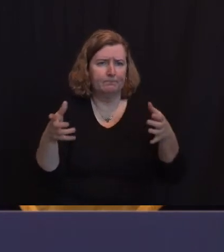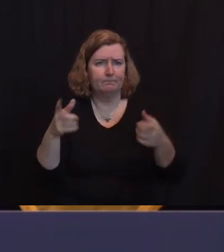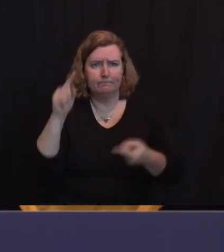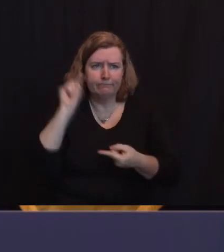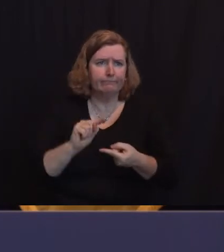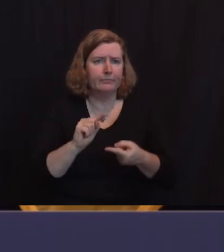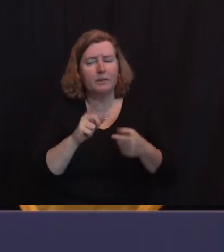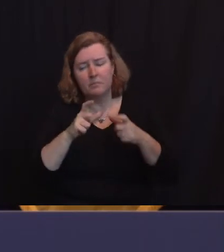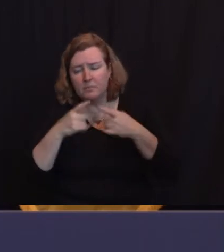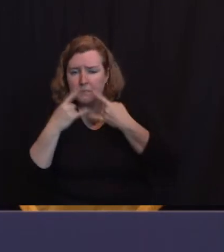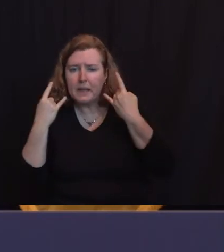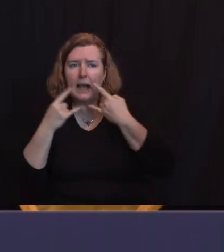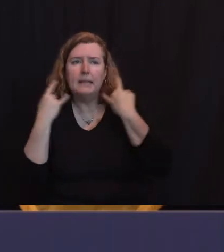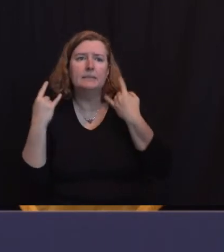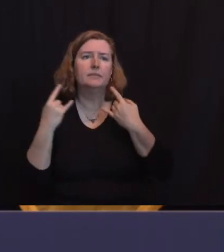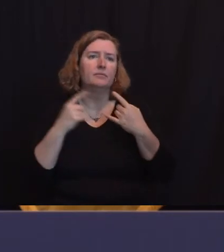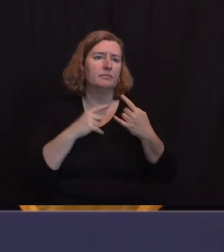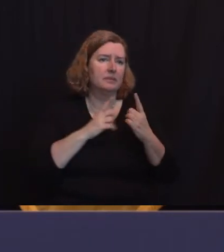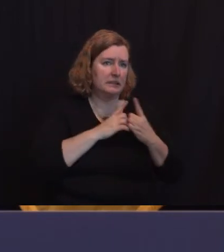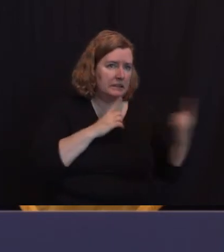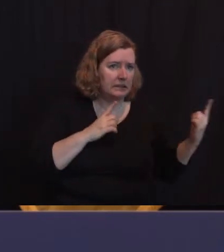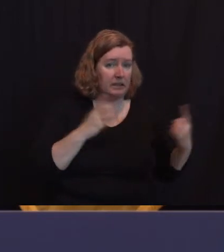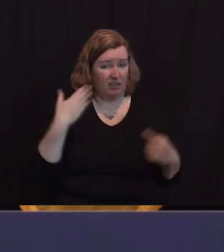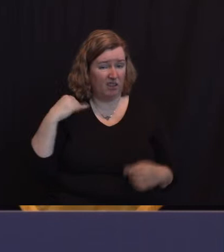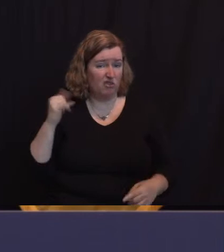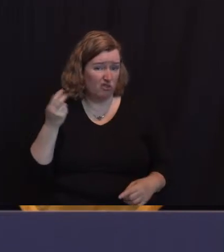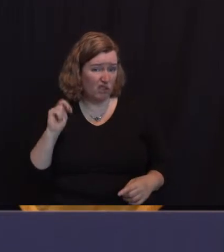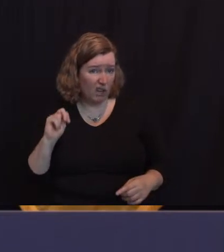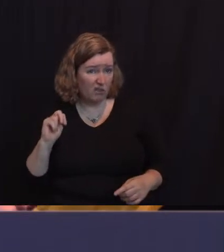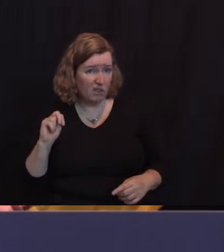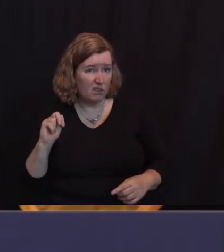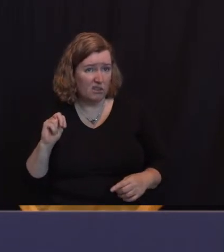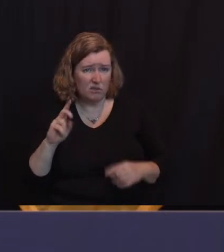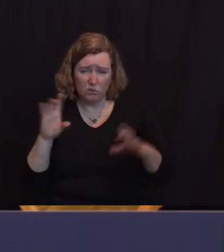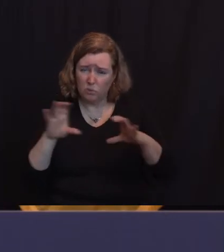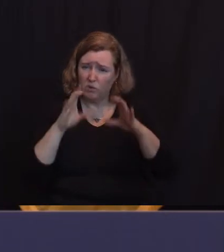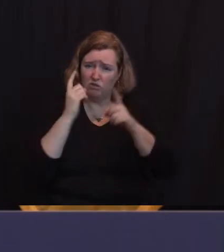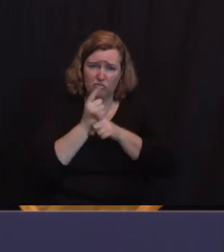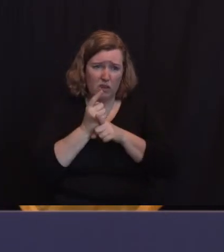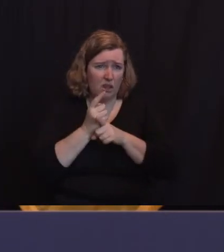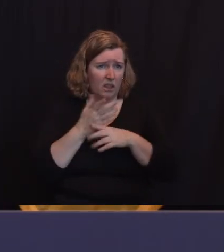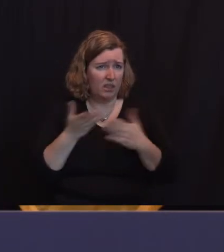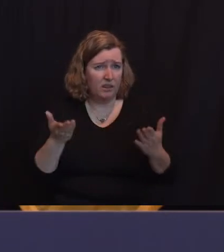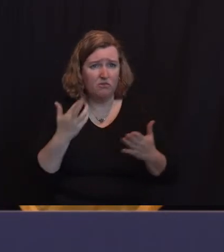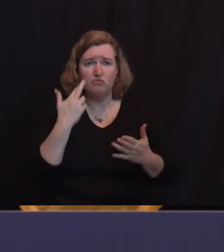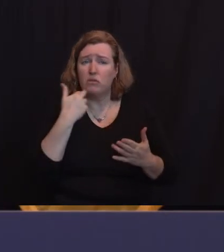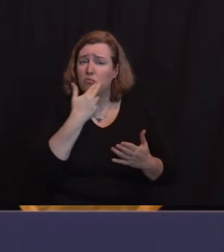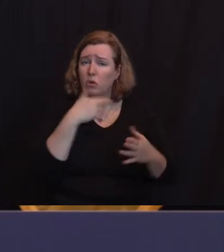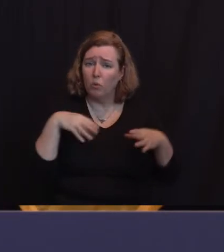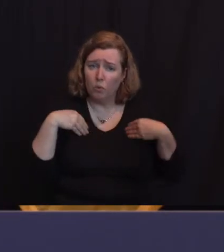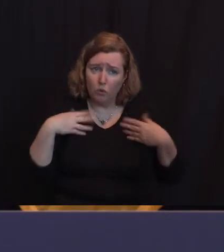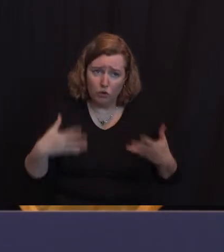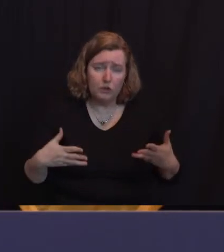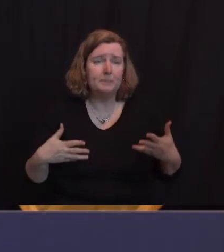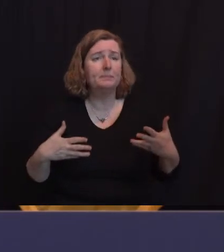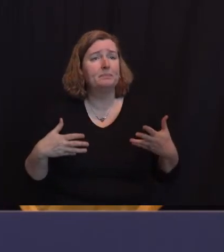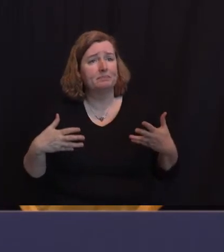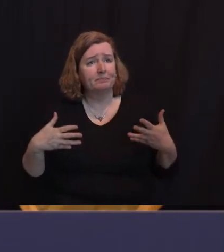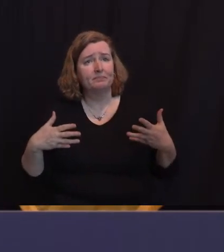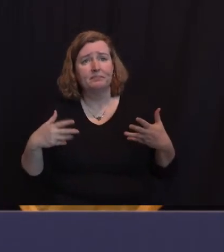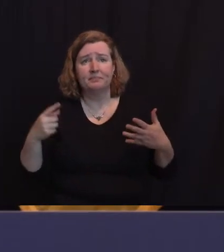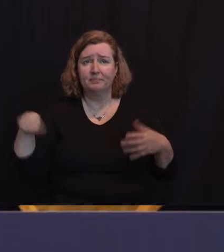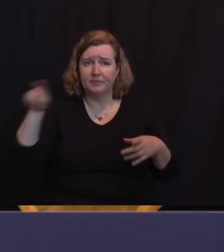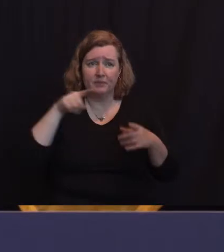They socially distanced. They did the right things, both proprietors as well as folks by the millions. But